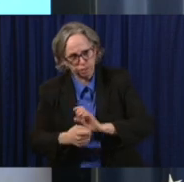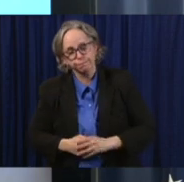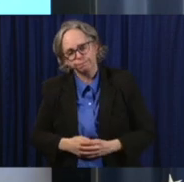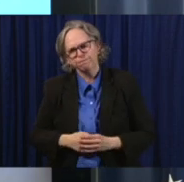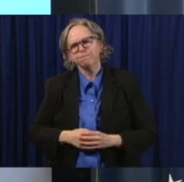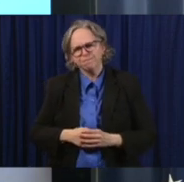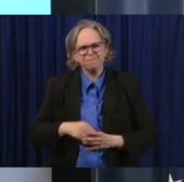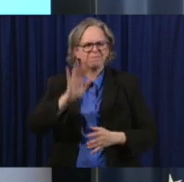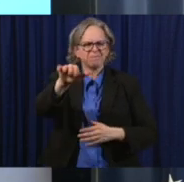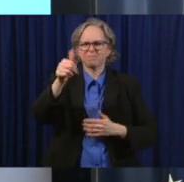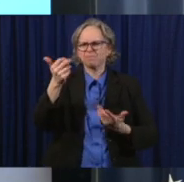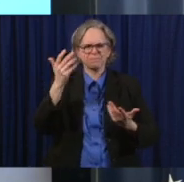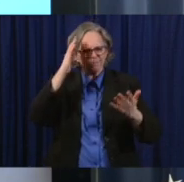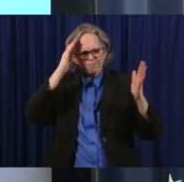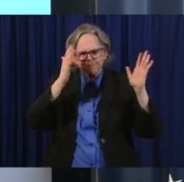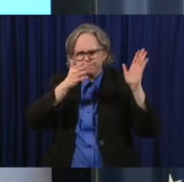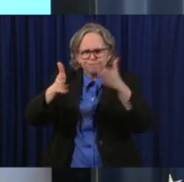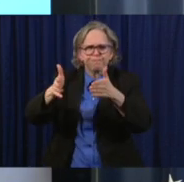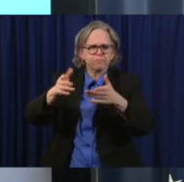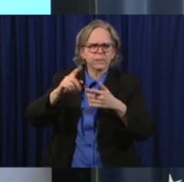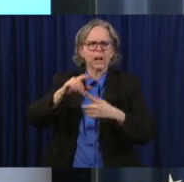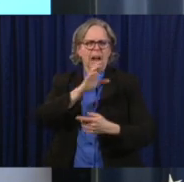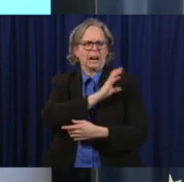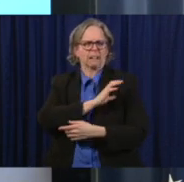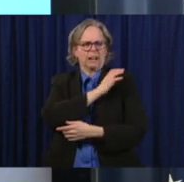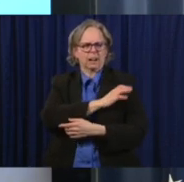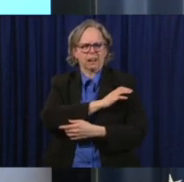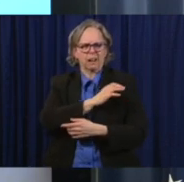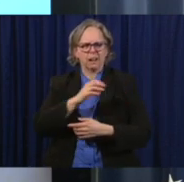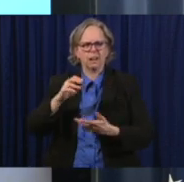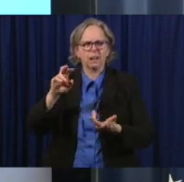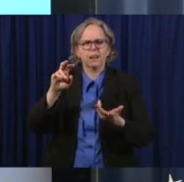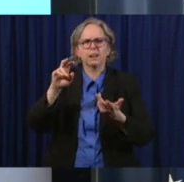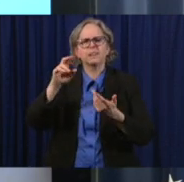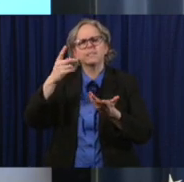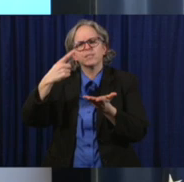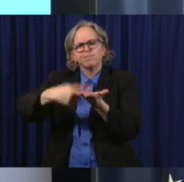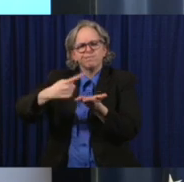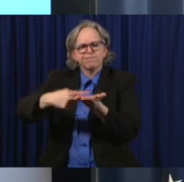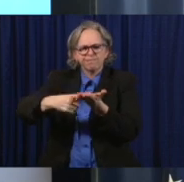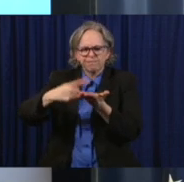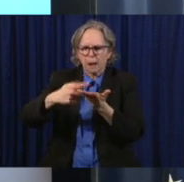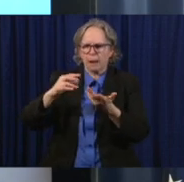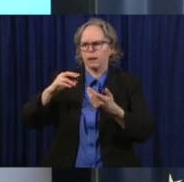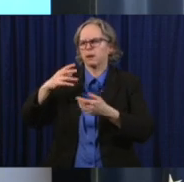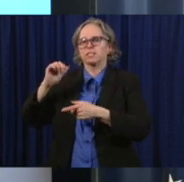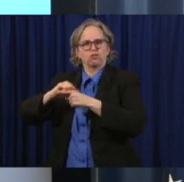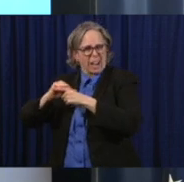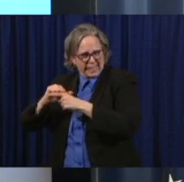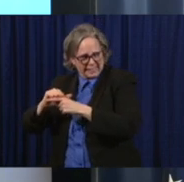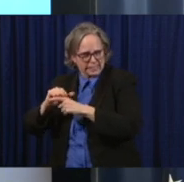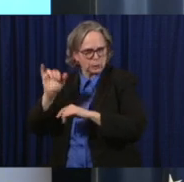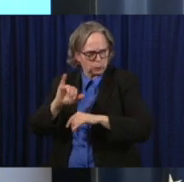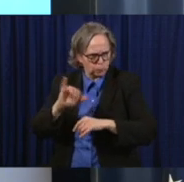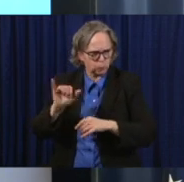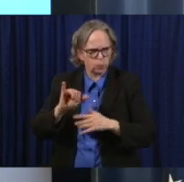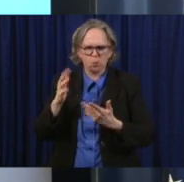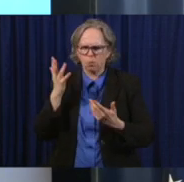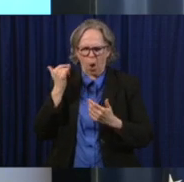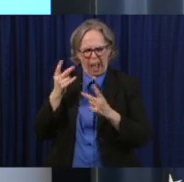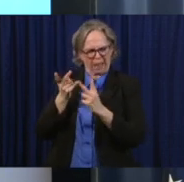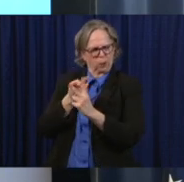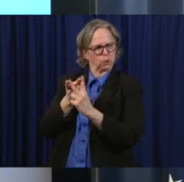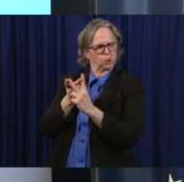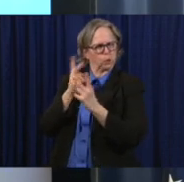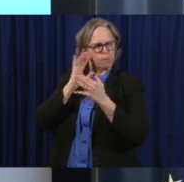clinical protocols and training. And why that's particularly important here in this environment is because of